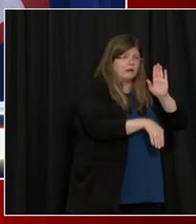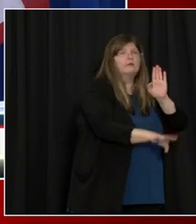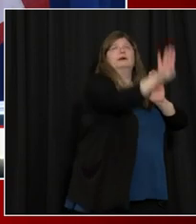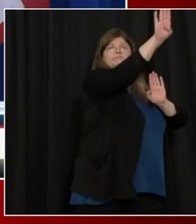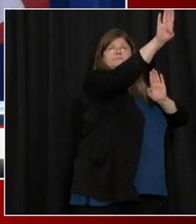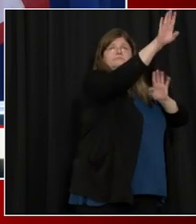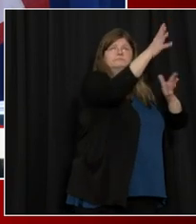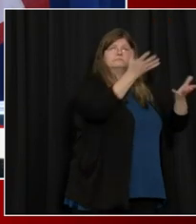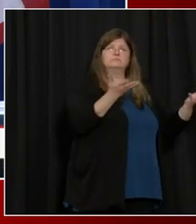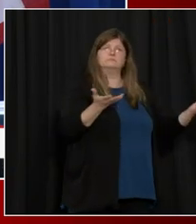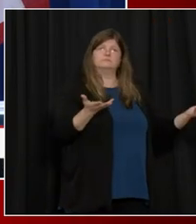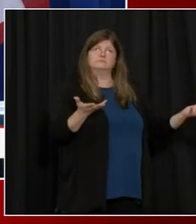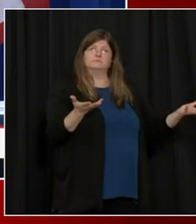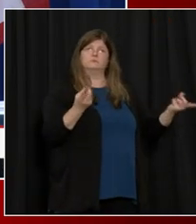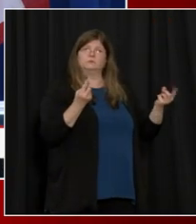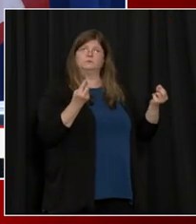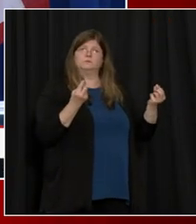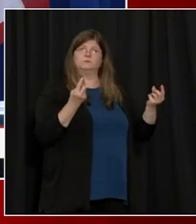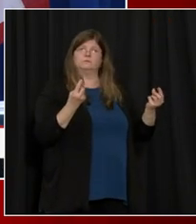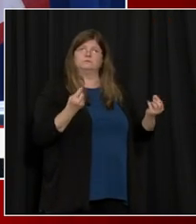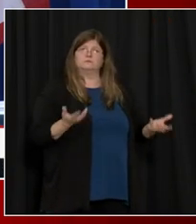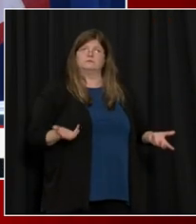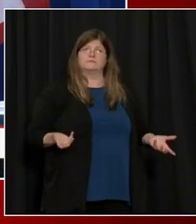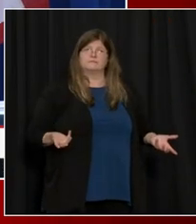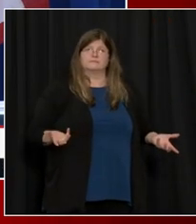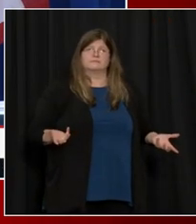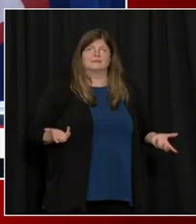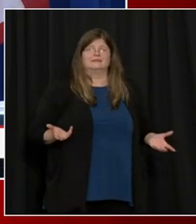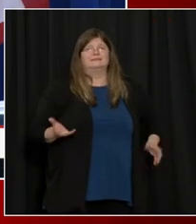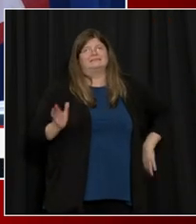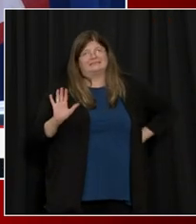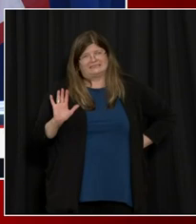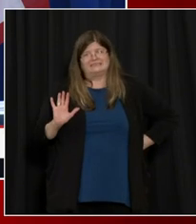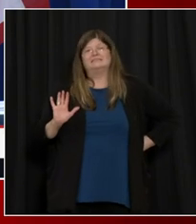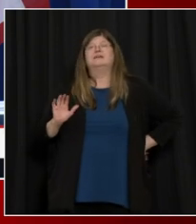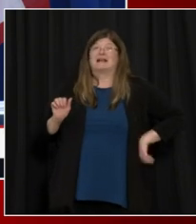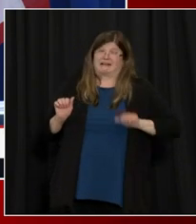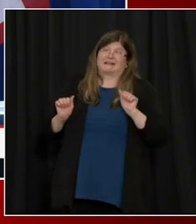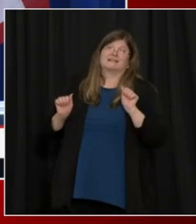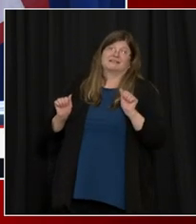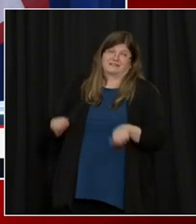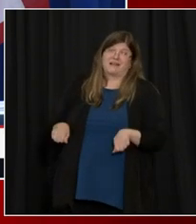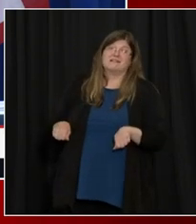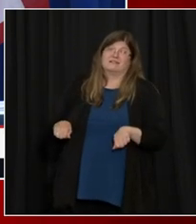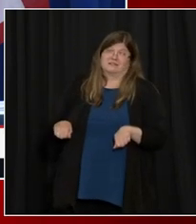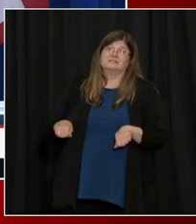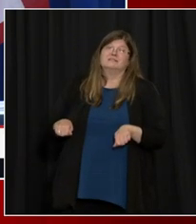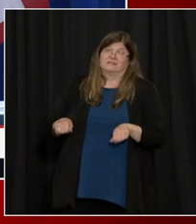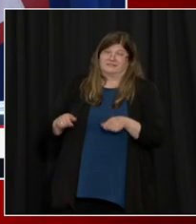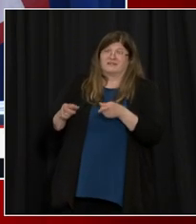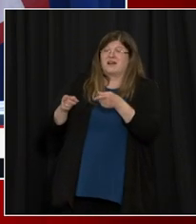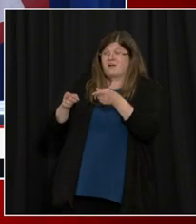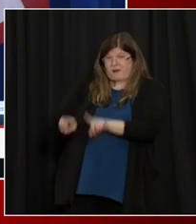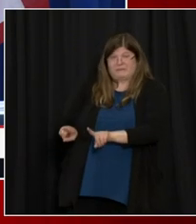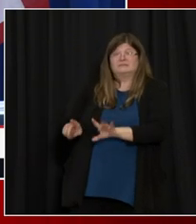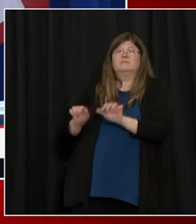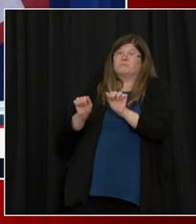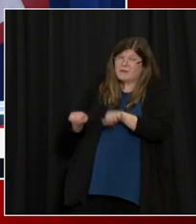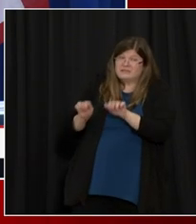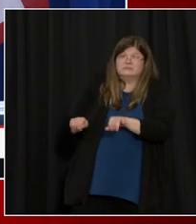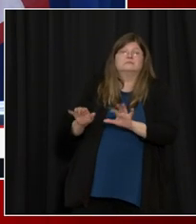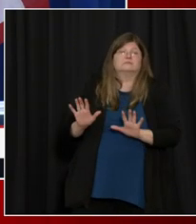period? I suppose that's possible, Fennett. I couldn't put a probability on it. I suppose